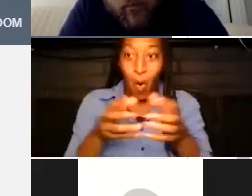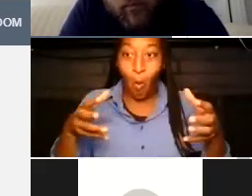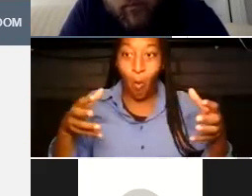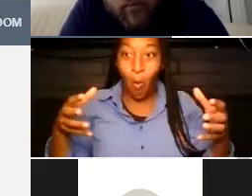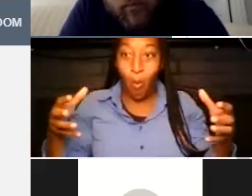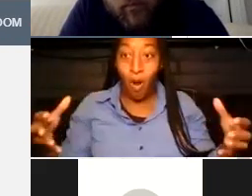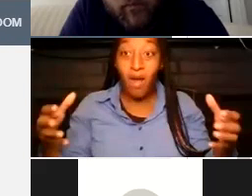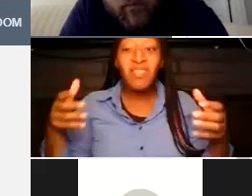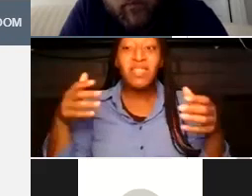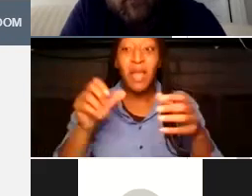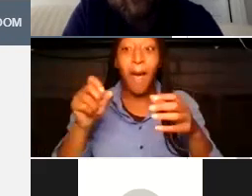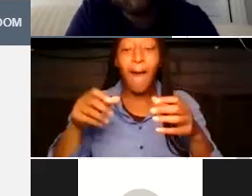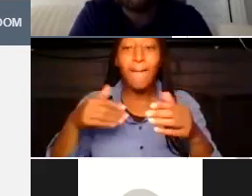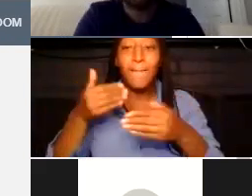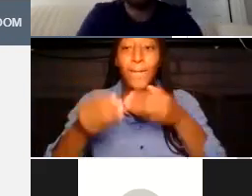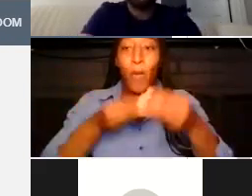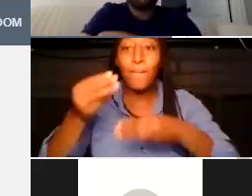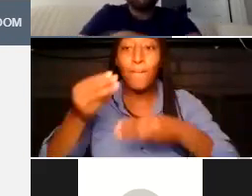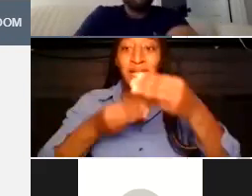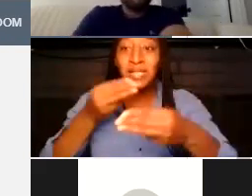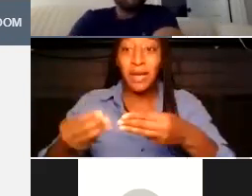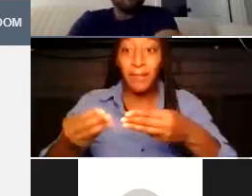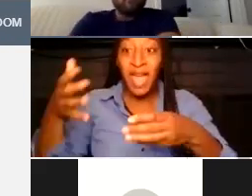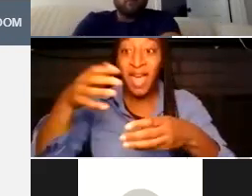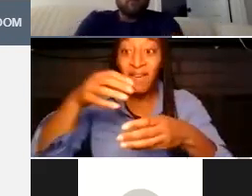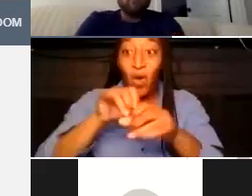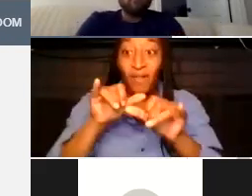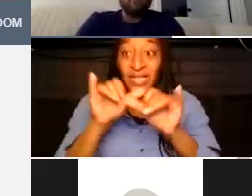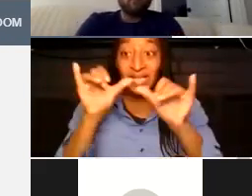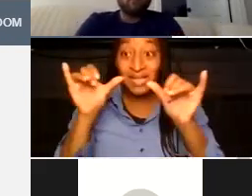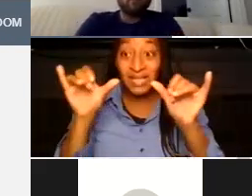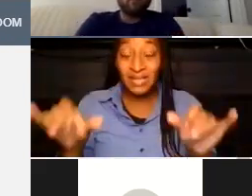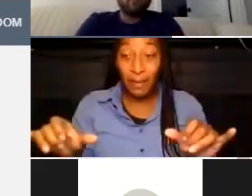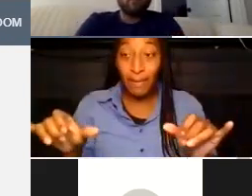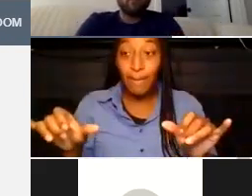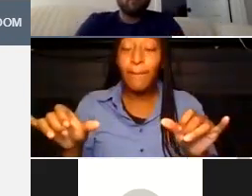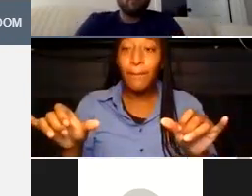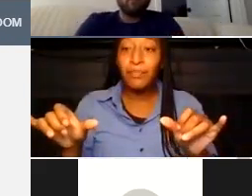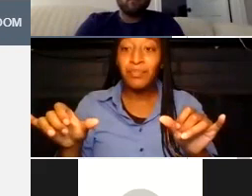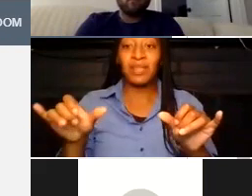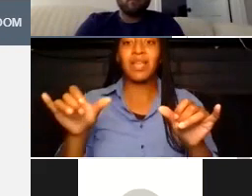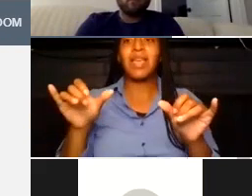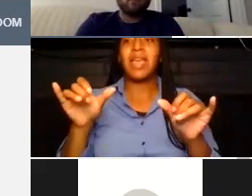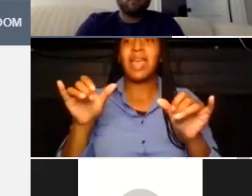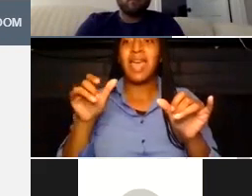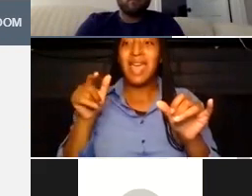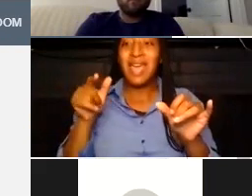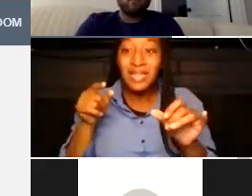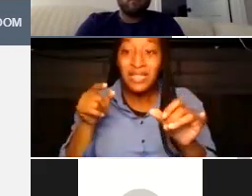the collision is equal to the total amount of momentum in the system after the collision.